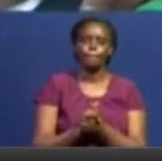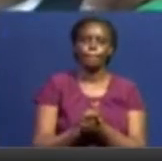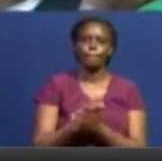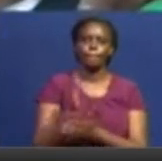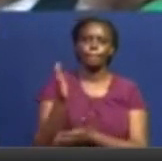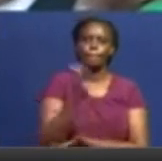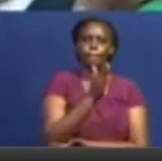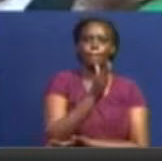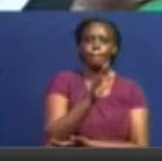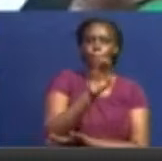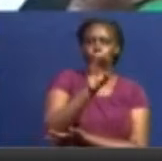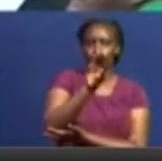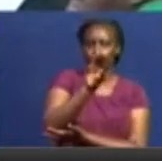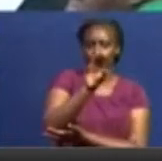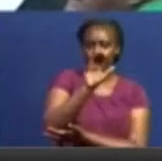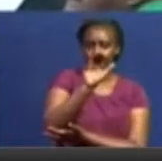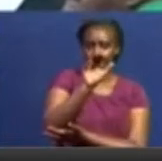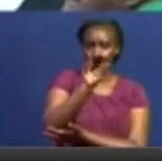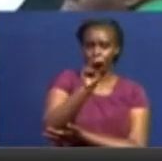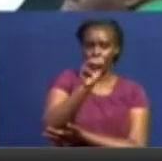Abubakar Ahmed Talib.